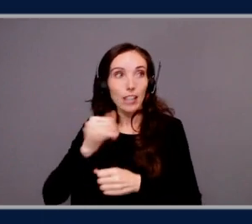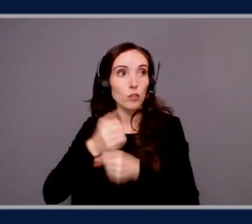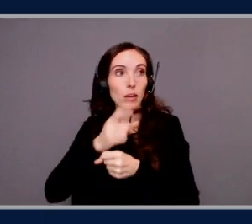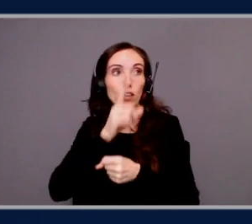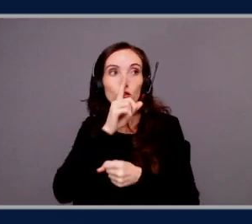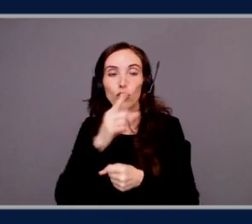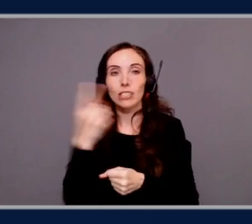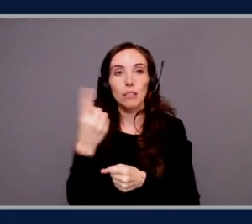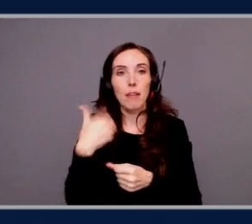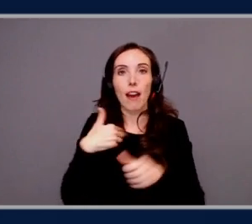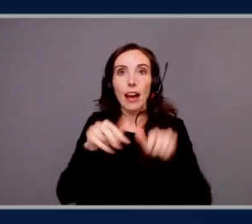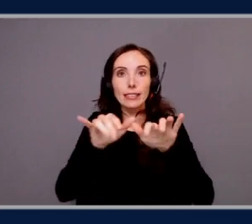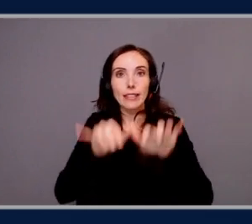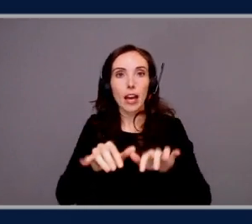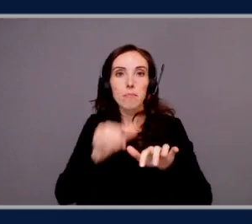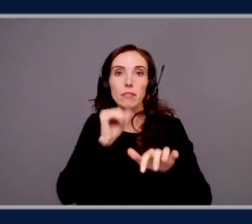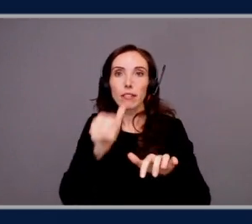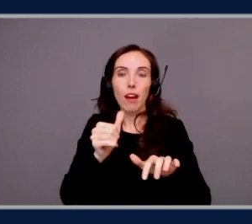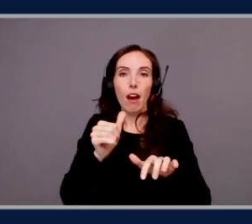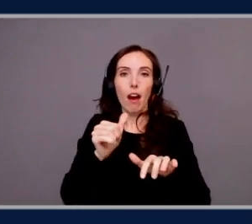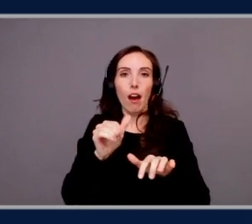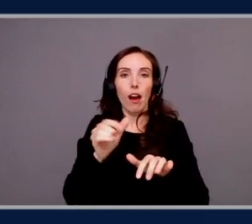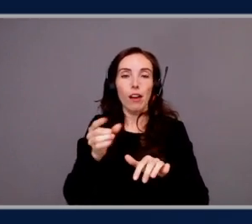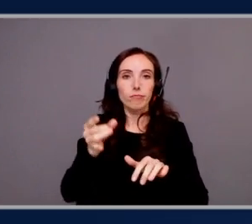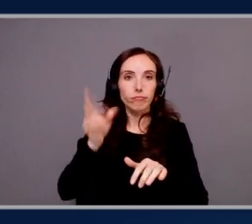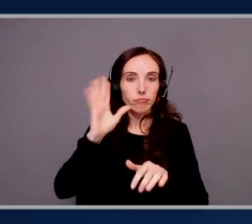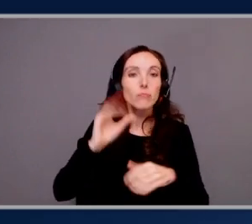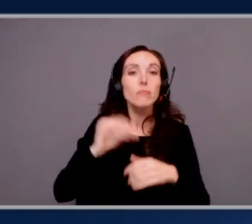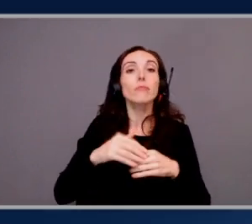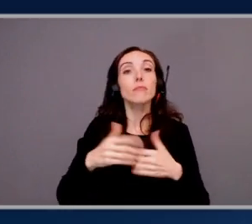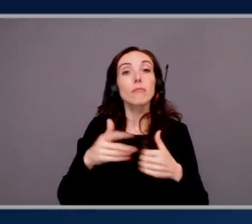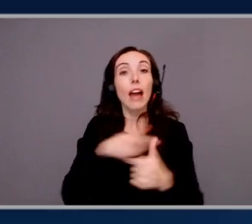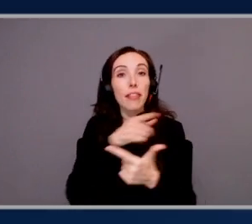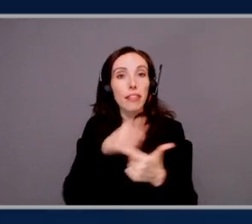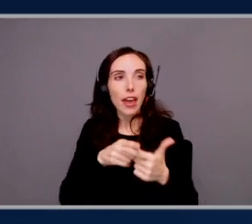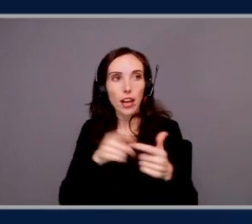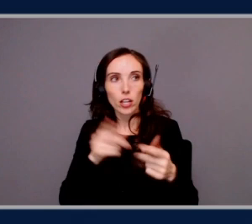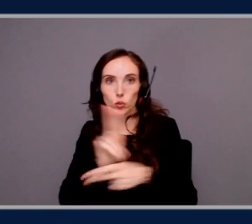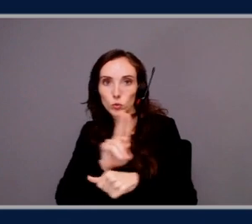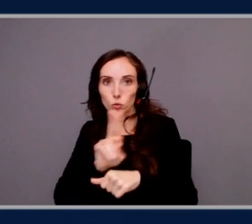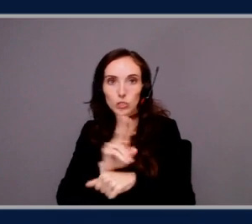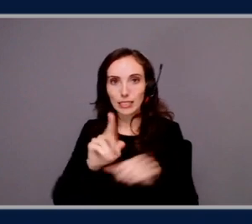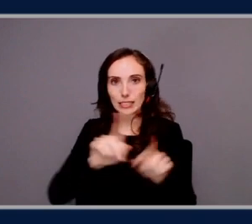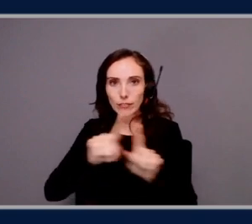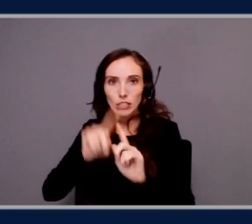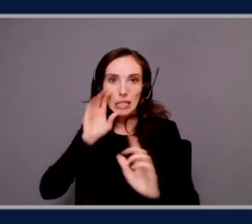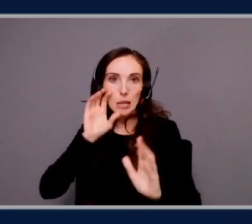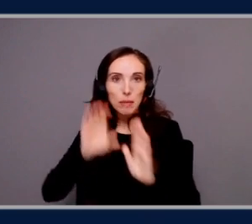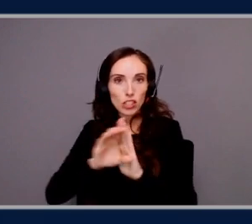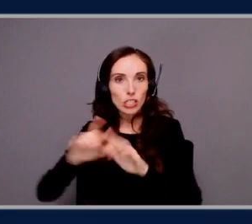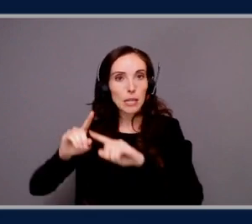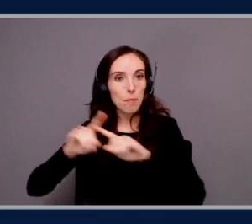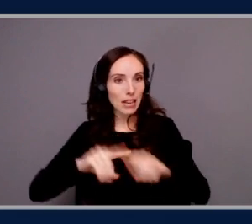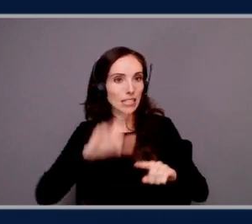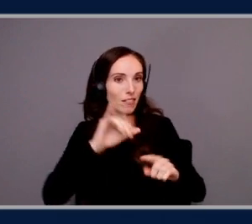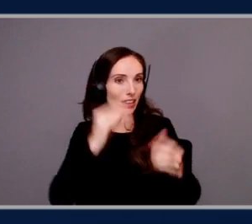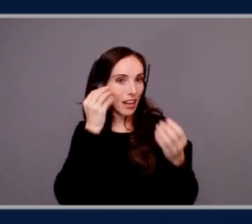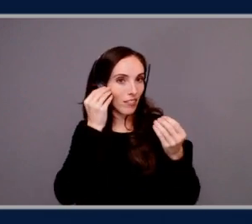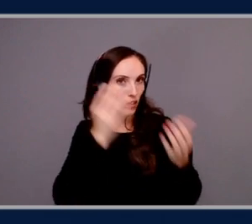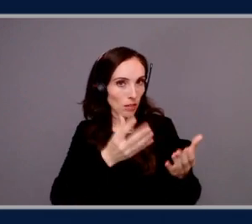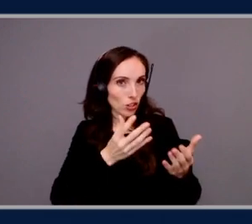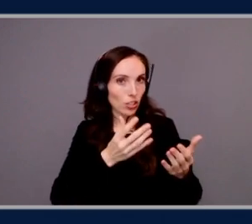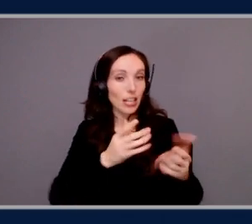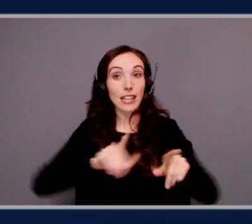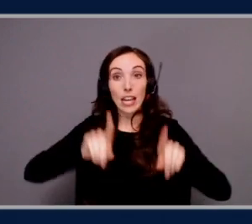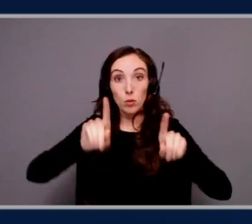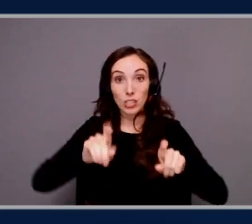nefarious. And then we're generating images, various images based on those inputs. And then we're testing those images again for responsible